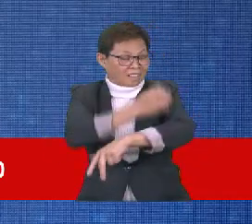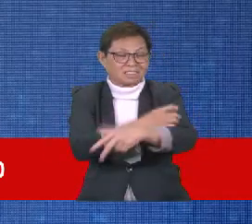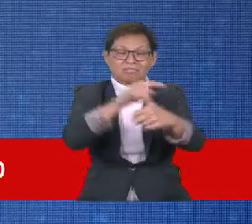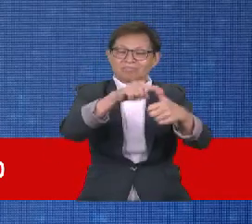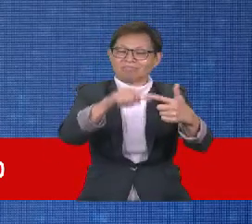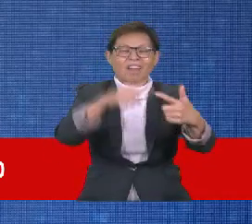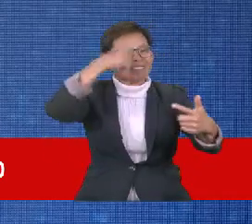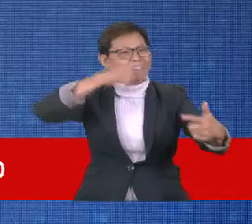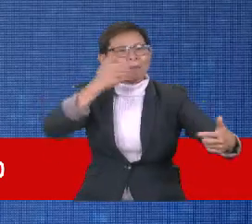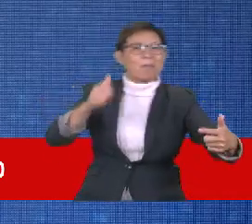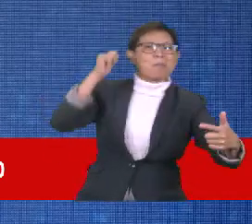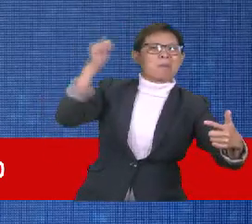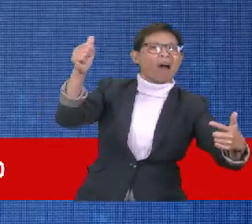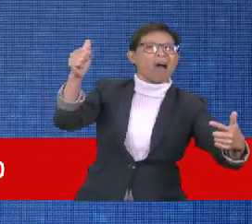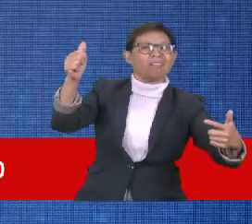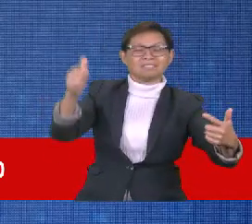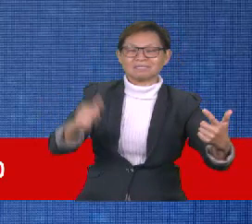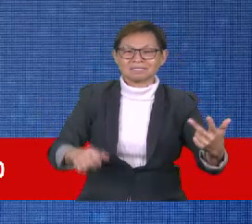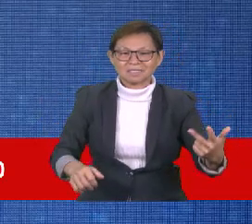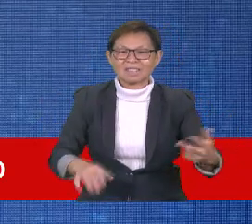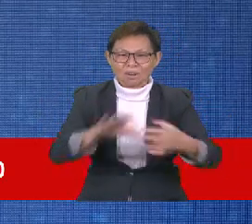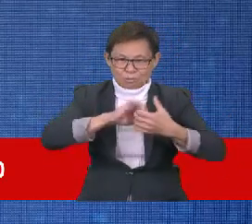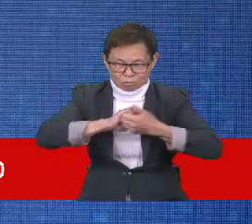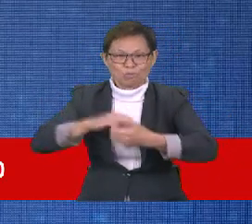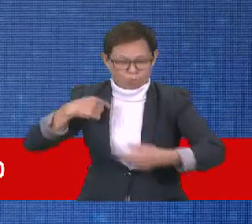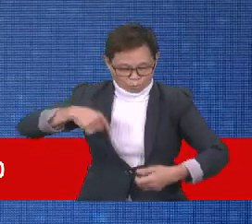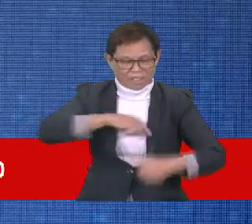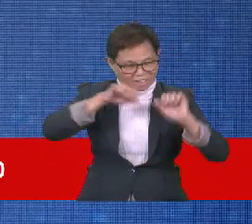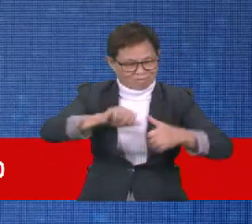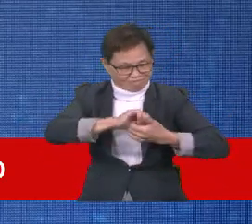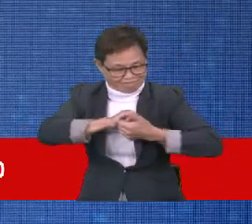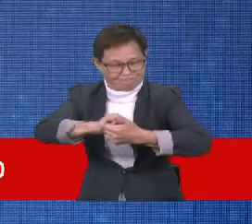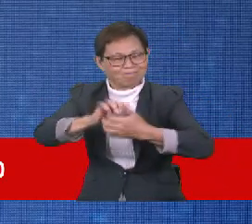sector. And I think we would work together and